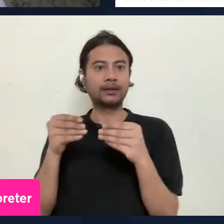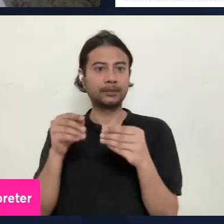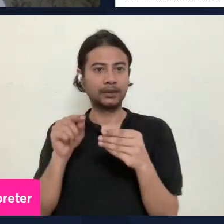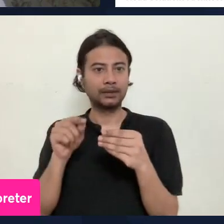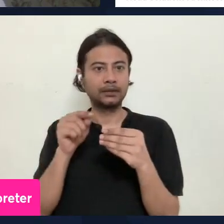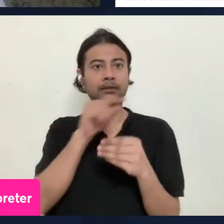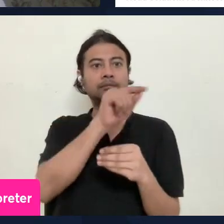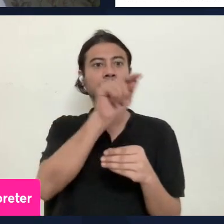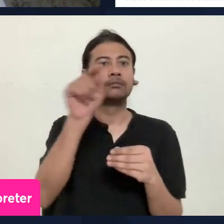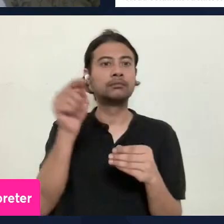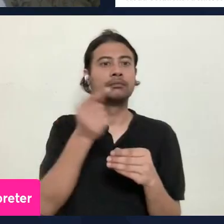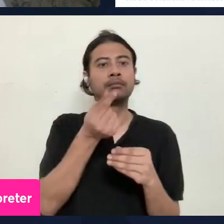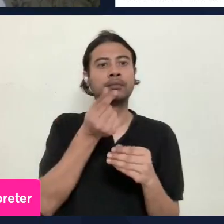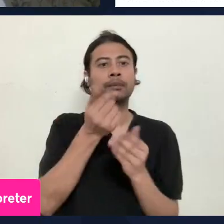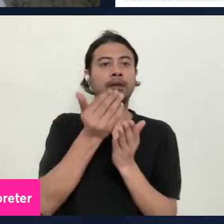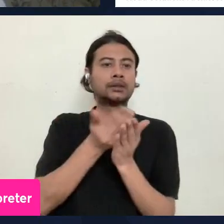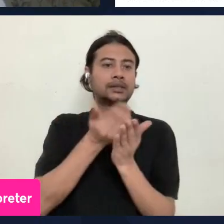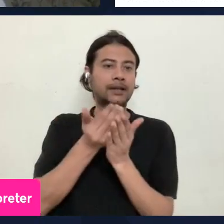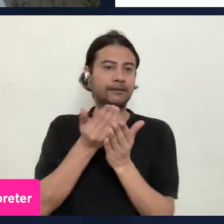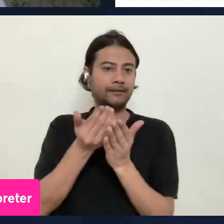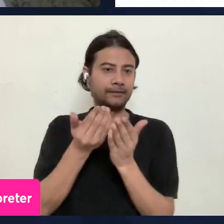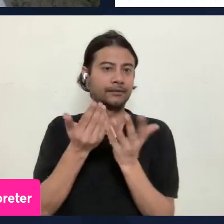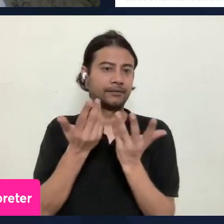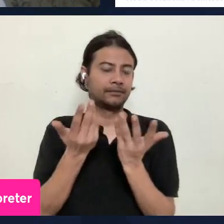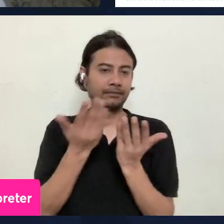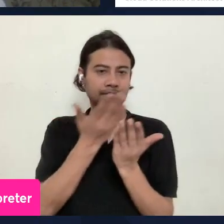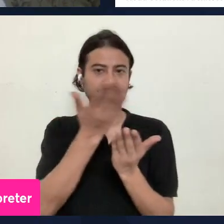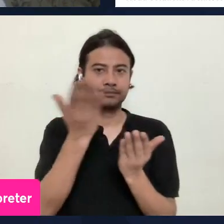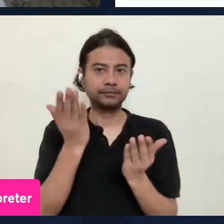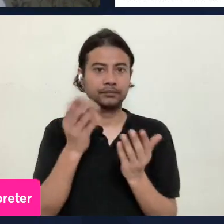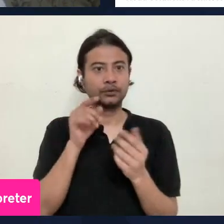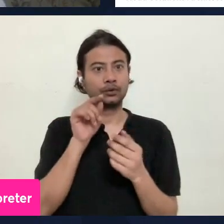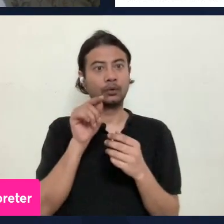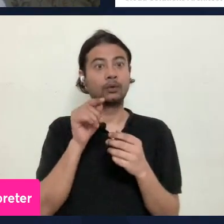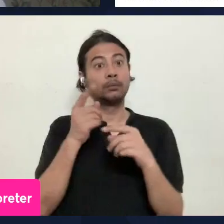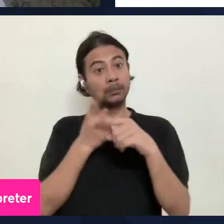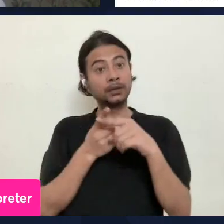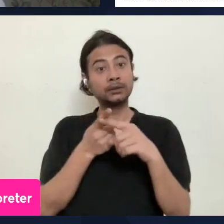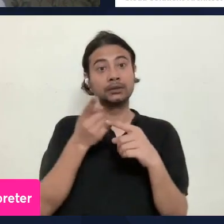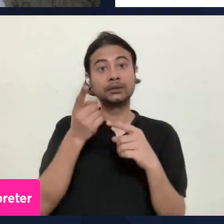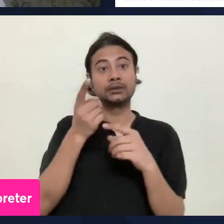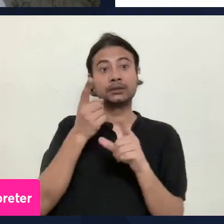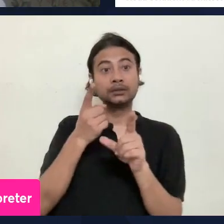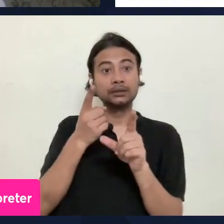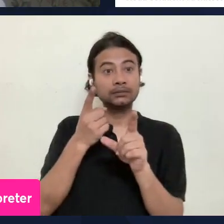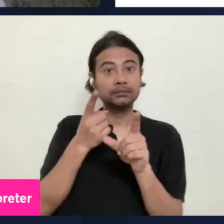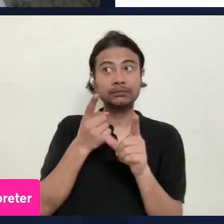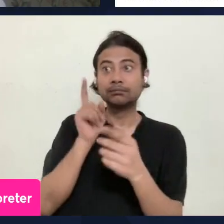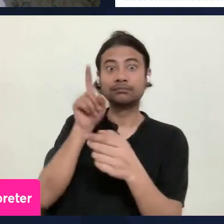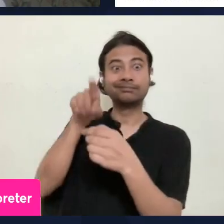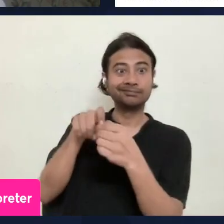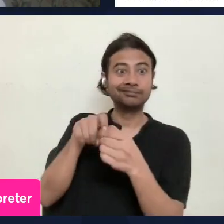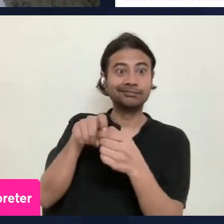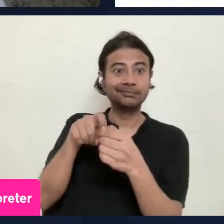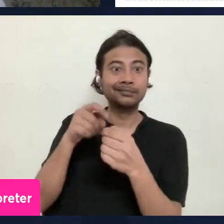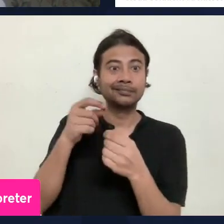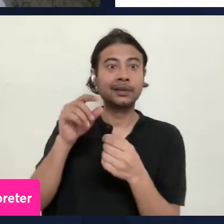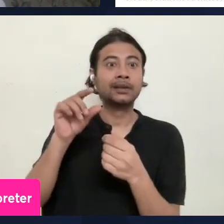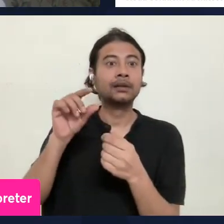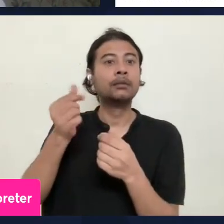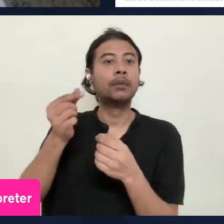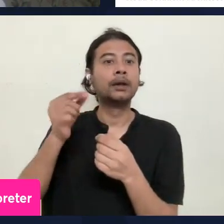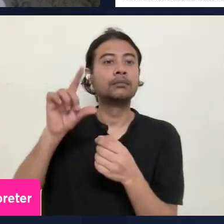adds up to what we use the term as effective pricing, because with ANF, it's built on